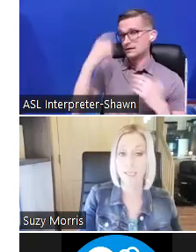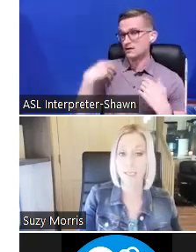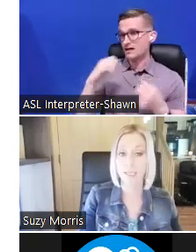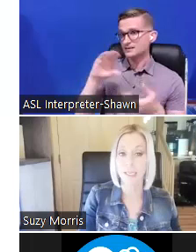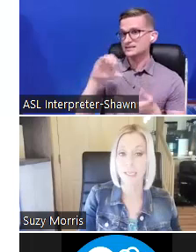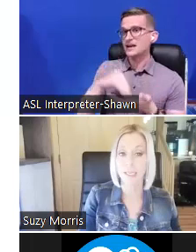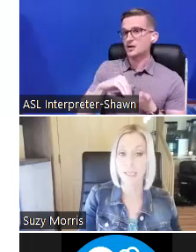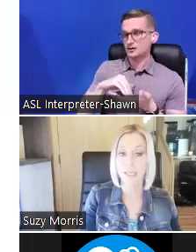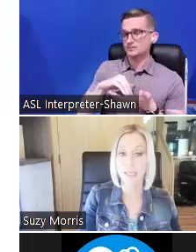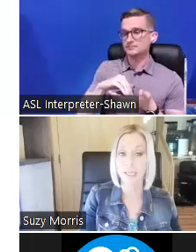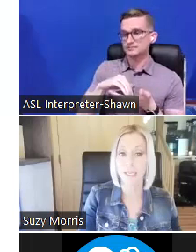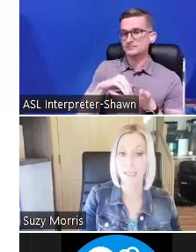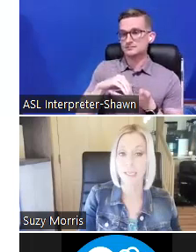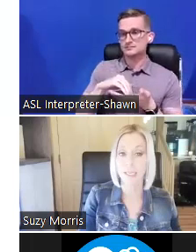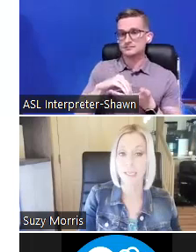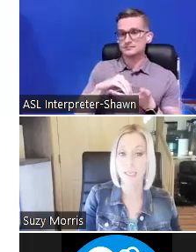in